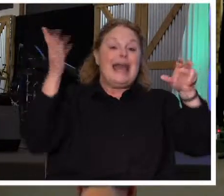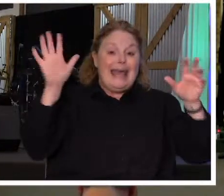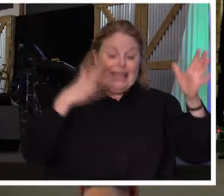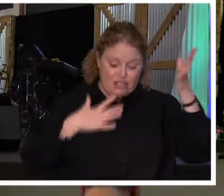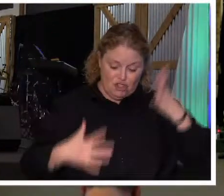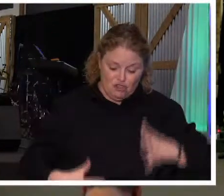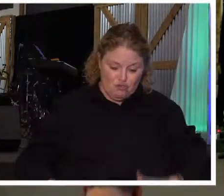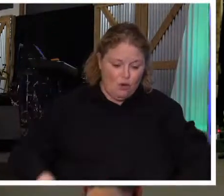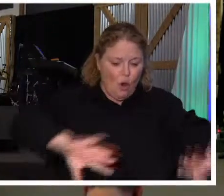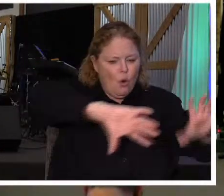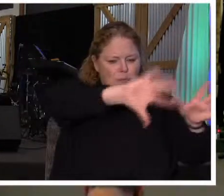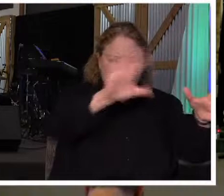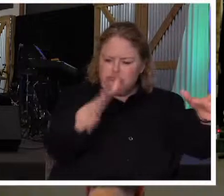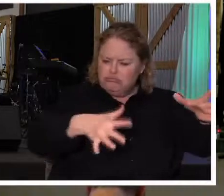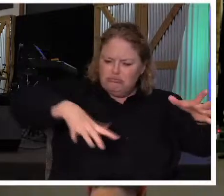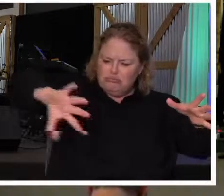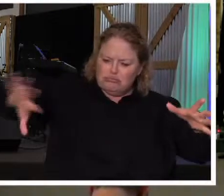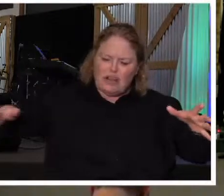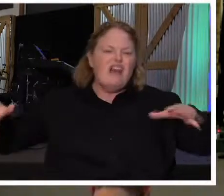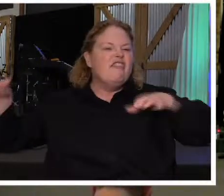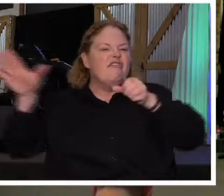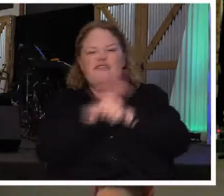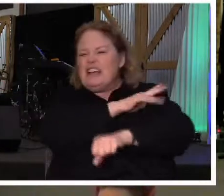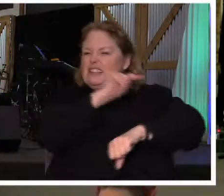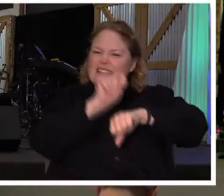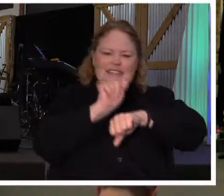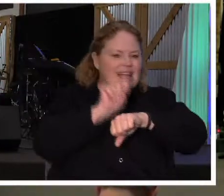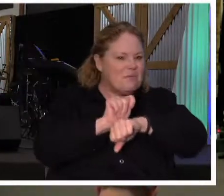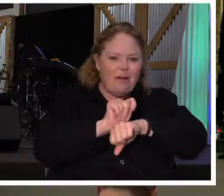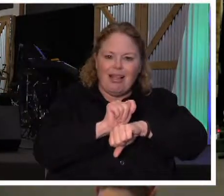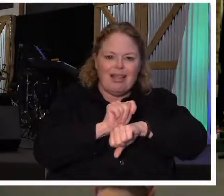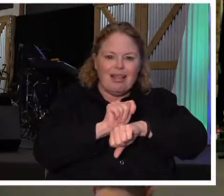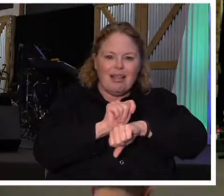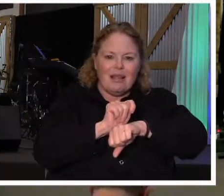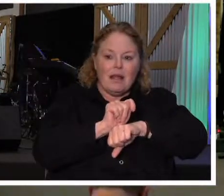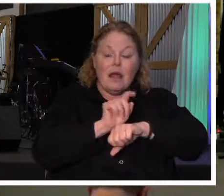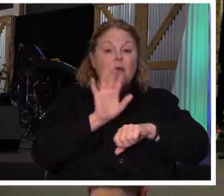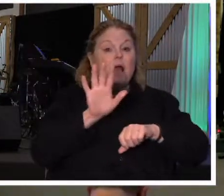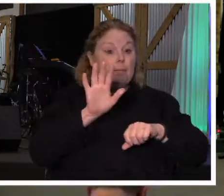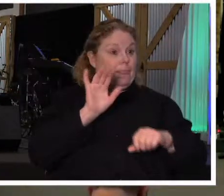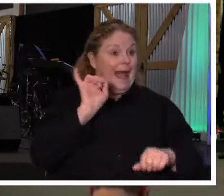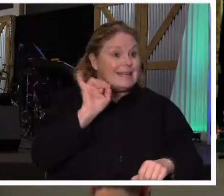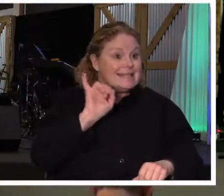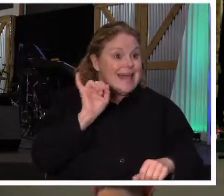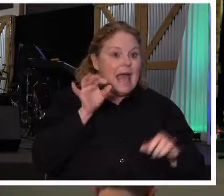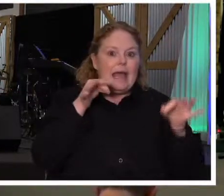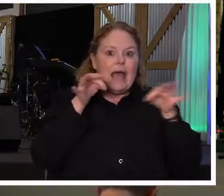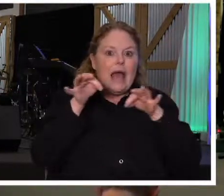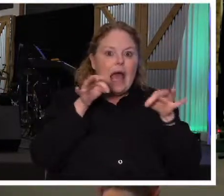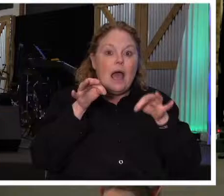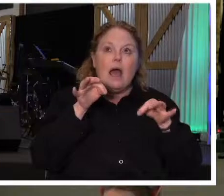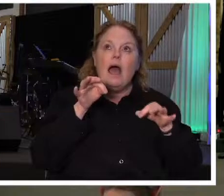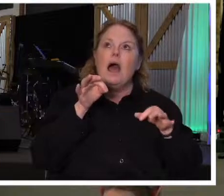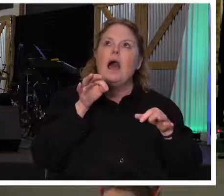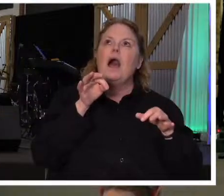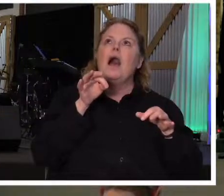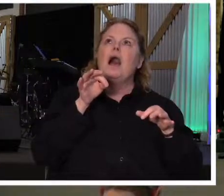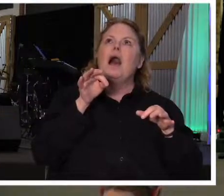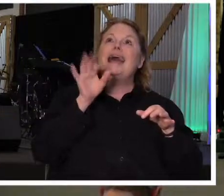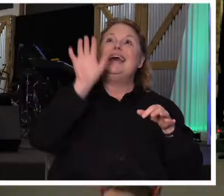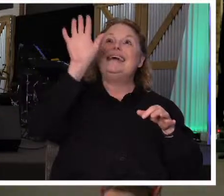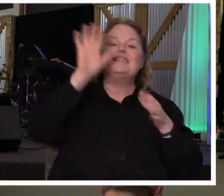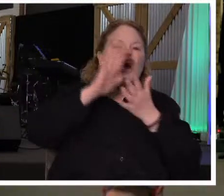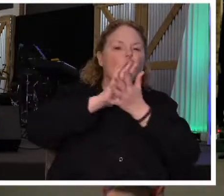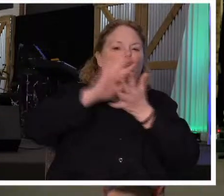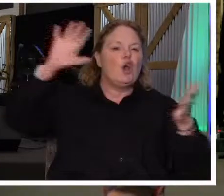his robe fills the temple. And what Isaiah is describing here that he sees is he's describing the glory of the